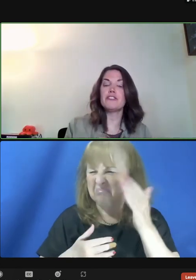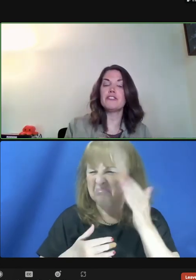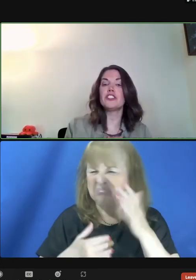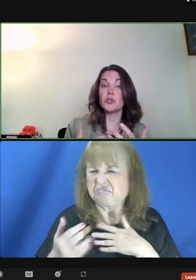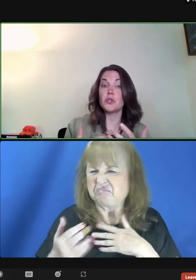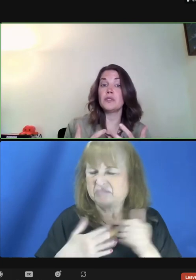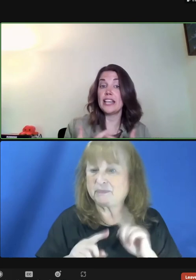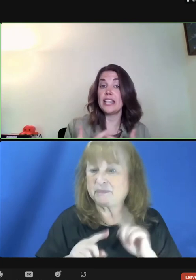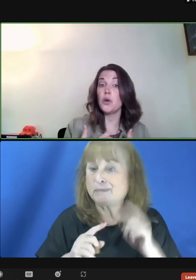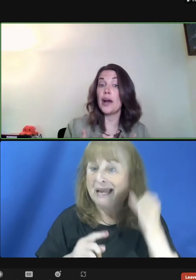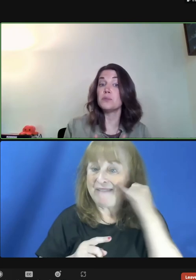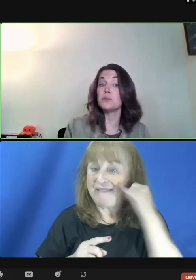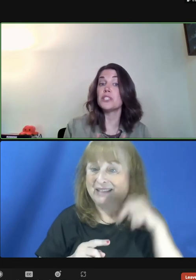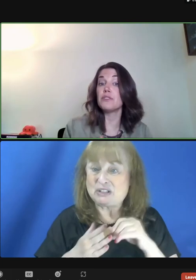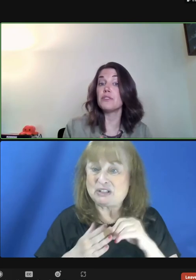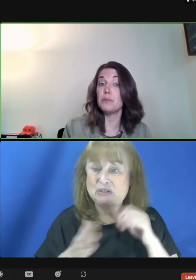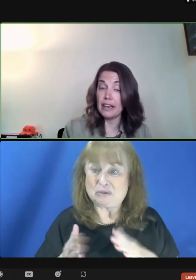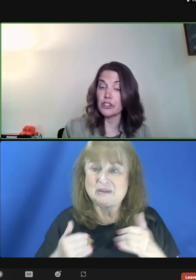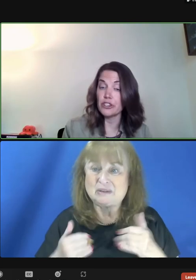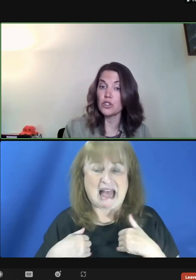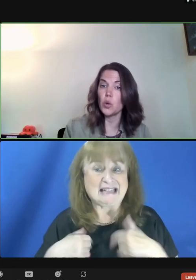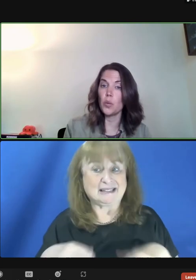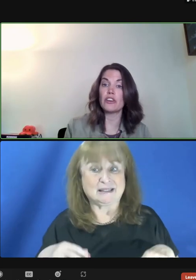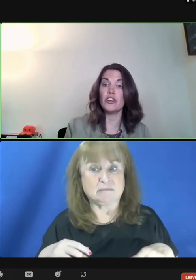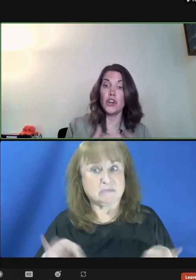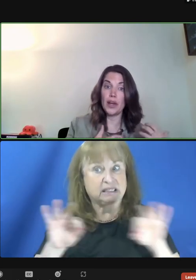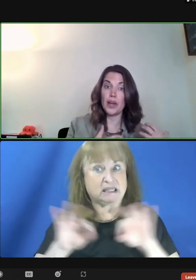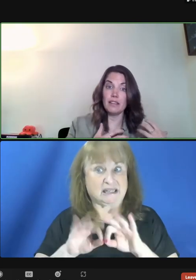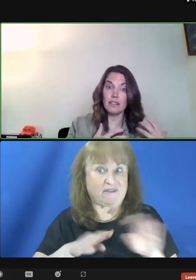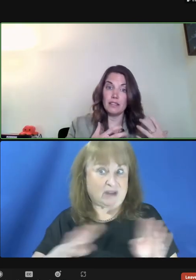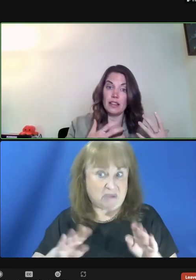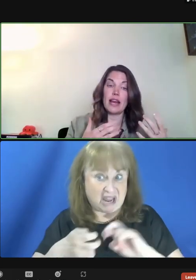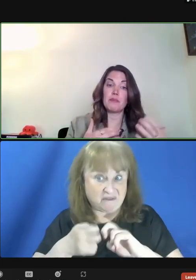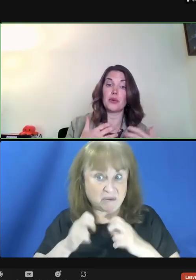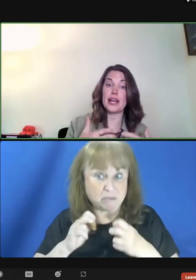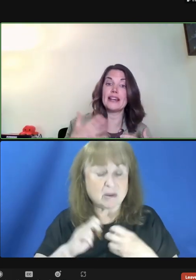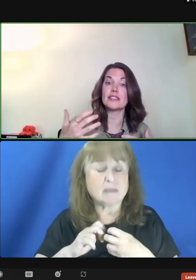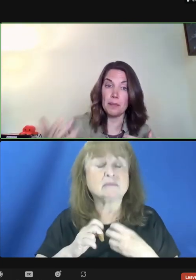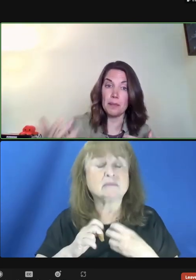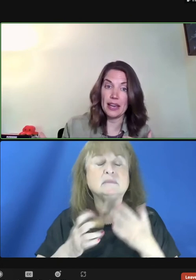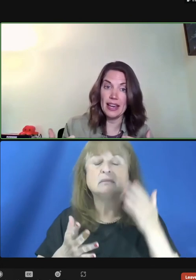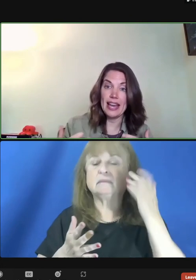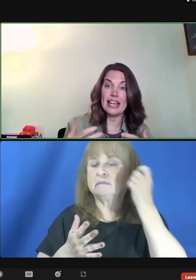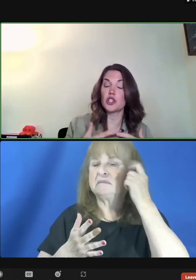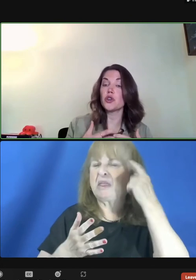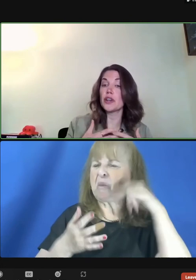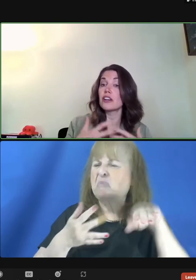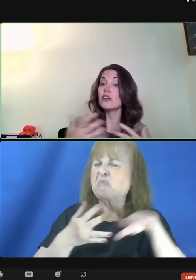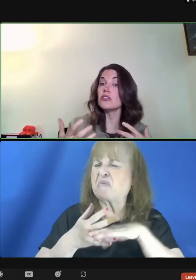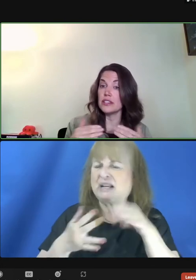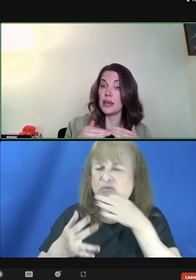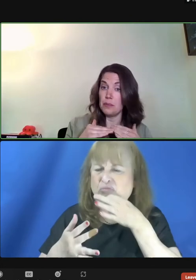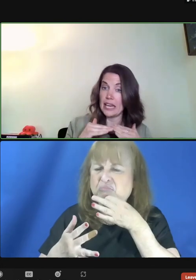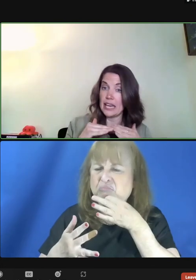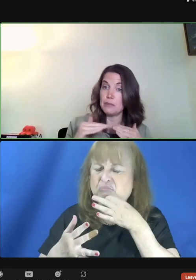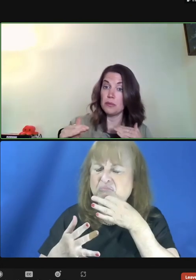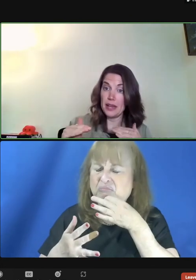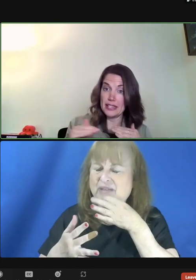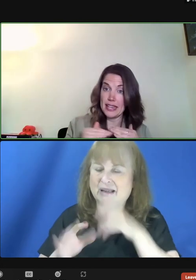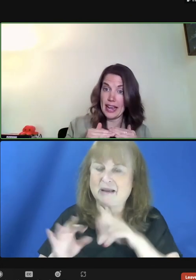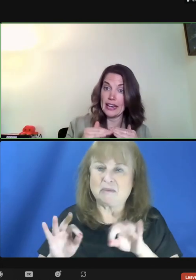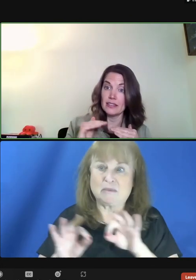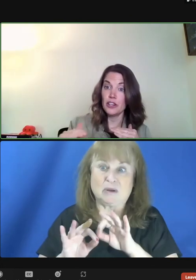moment, but if this is a student, say, who had some significant behaviors where knowing that that break is coming is critical to them